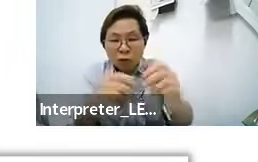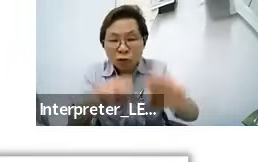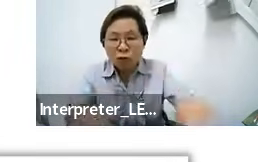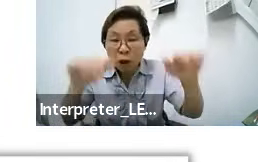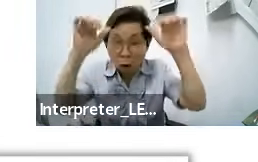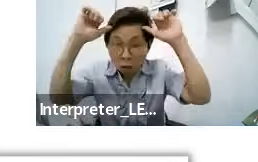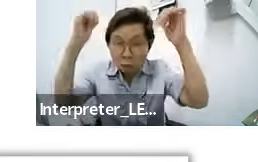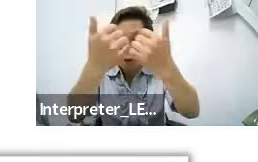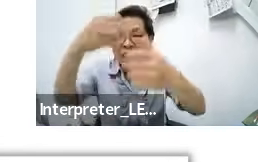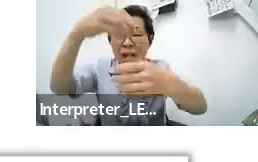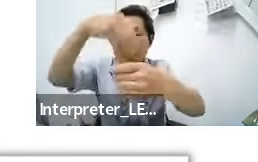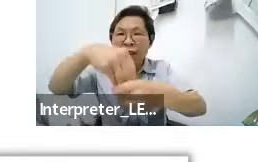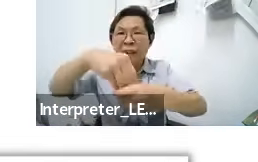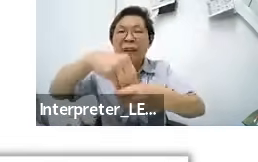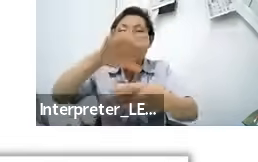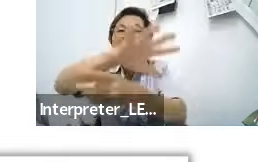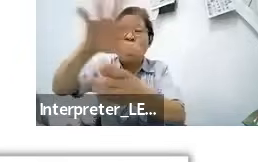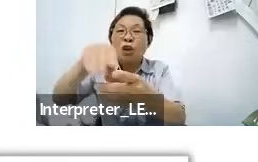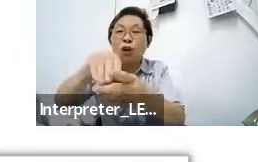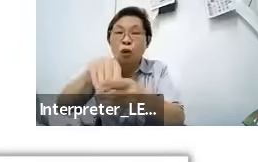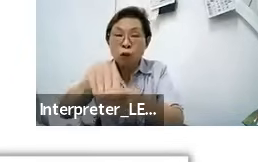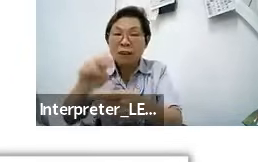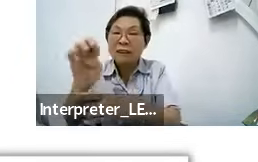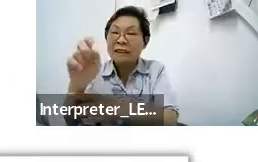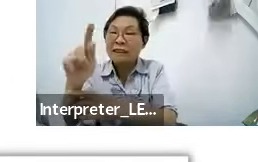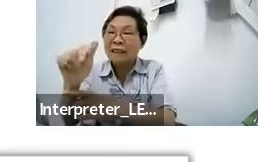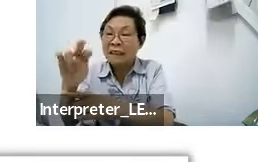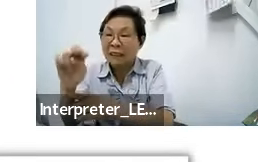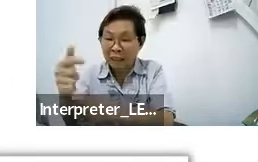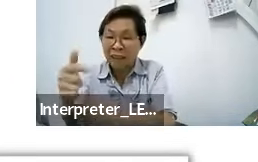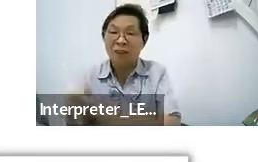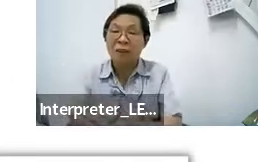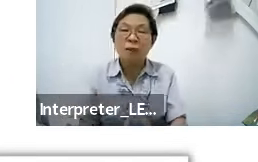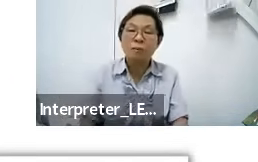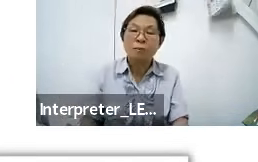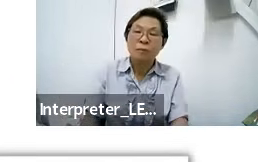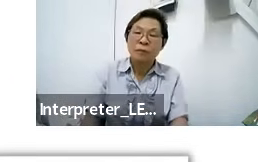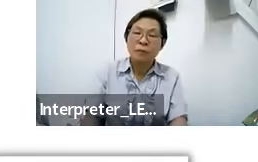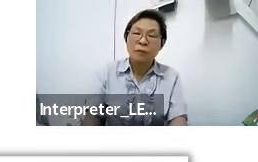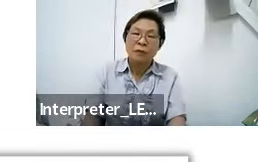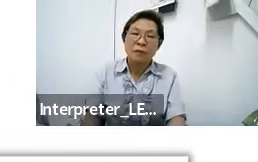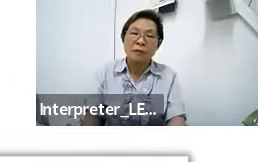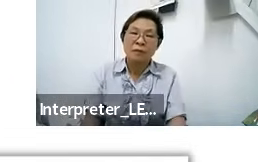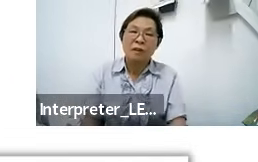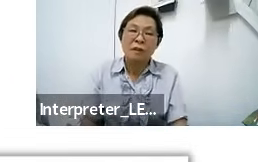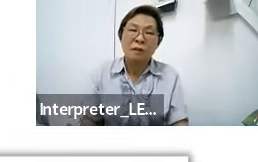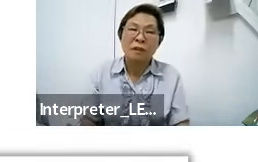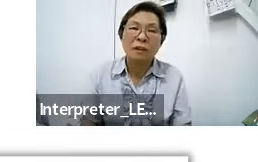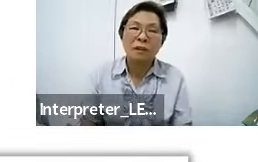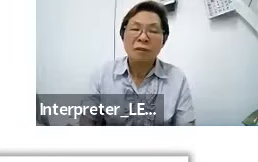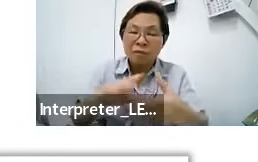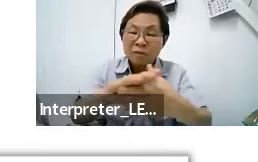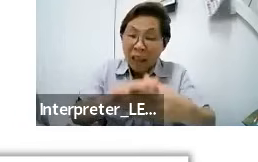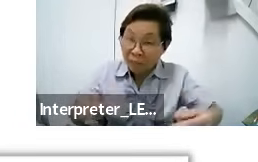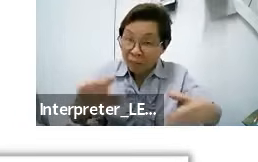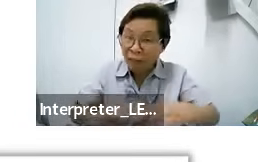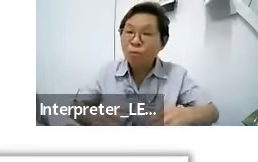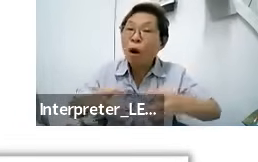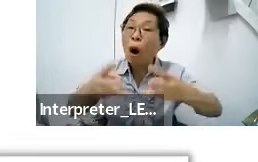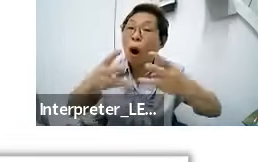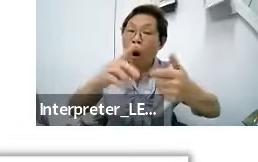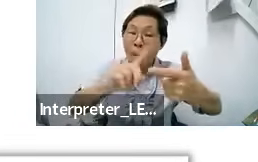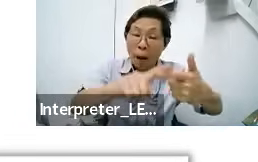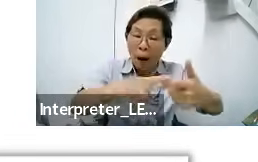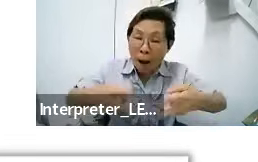in inclusive settings. So the technique that we are using is called narrative approach, and we are